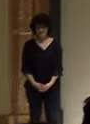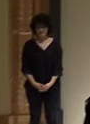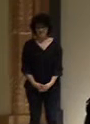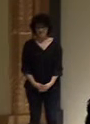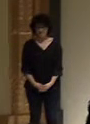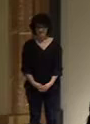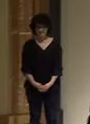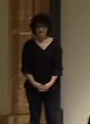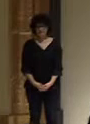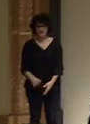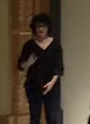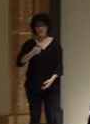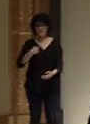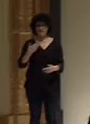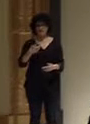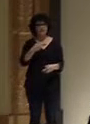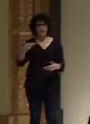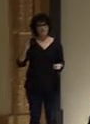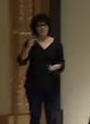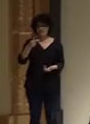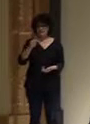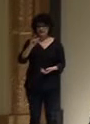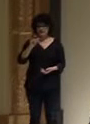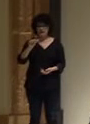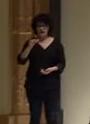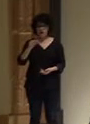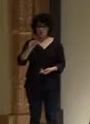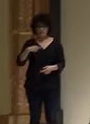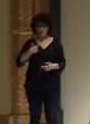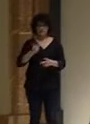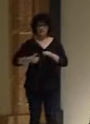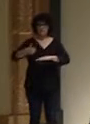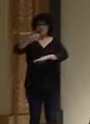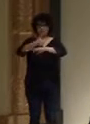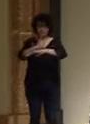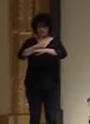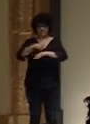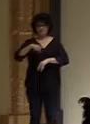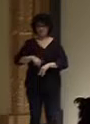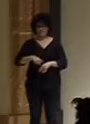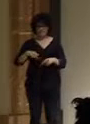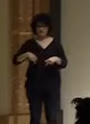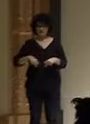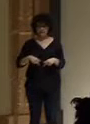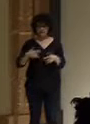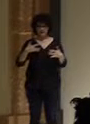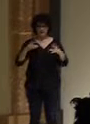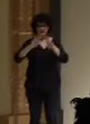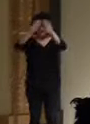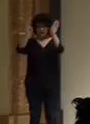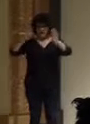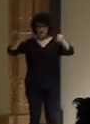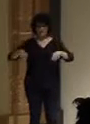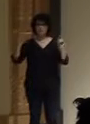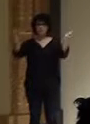Hello, my name is Thiago Guedes, and I'm director of the City Theatre and the Festival Dias da Dança. Good afternoon and welcome to